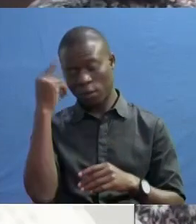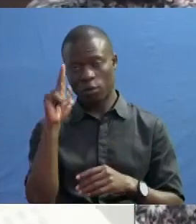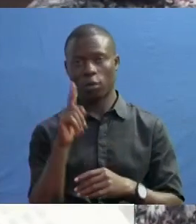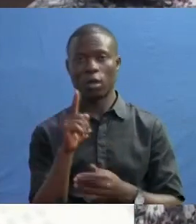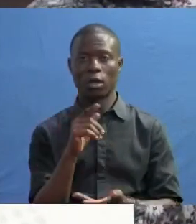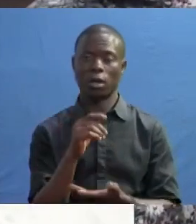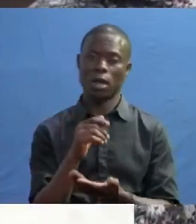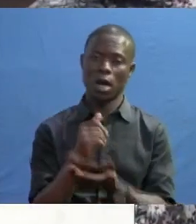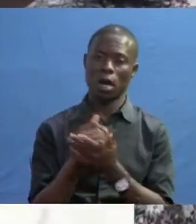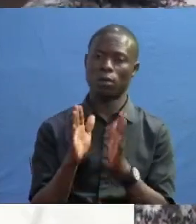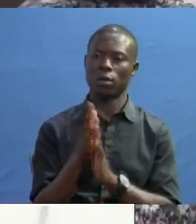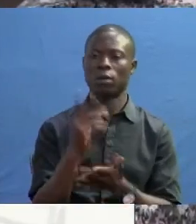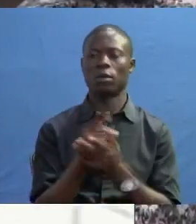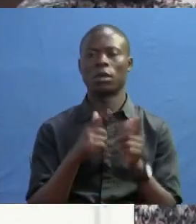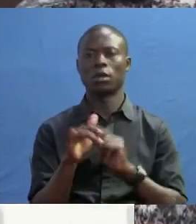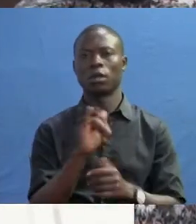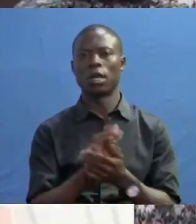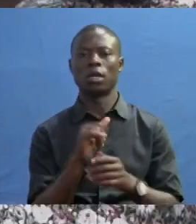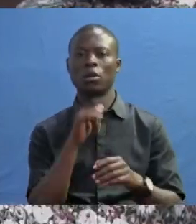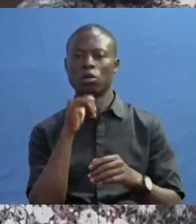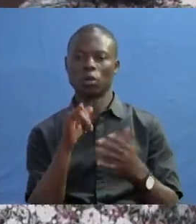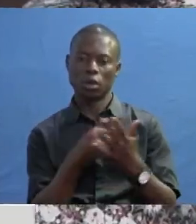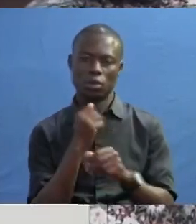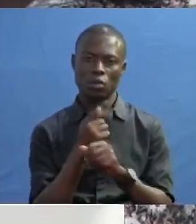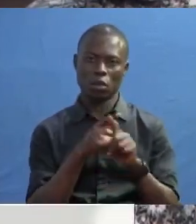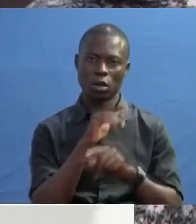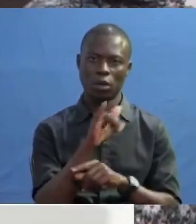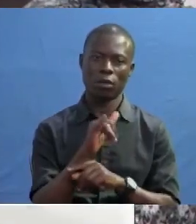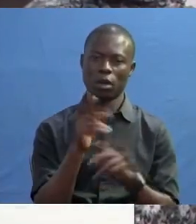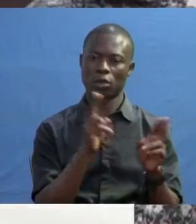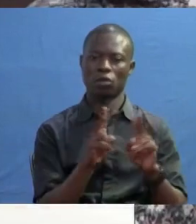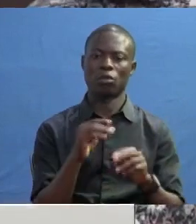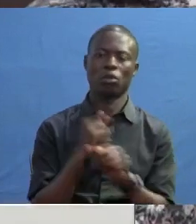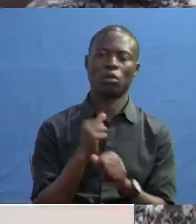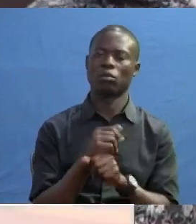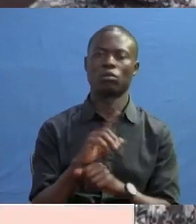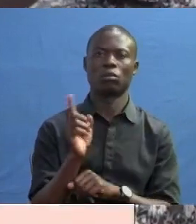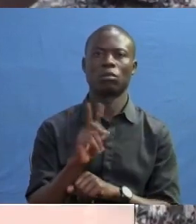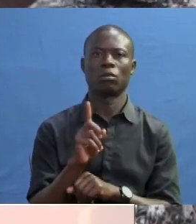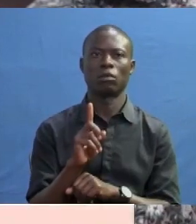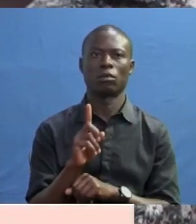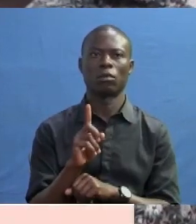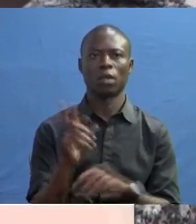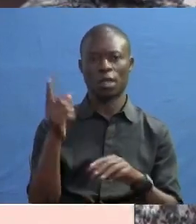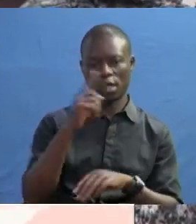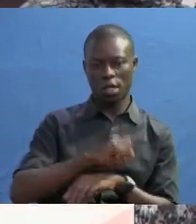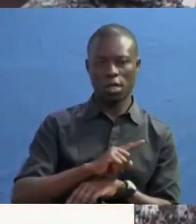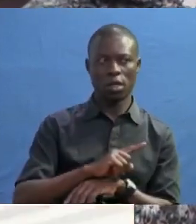working, really working, not just working the usual working days.